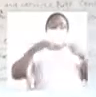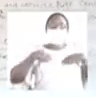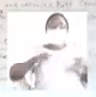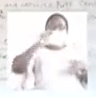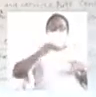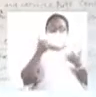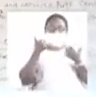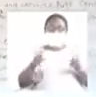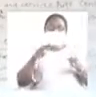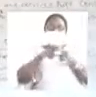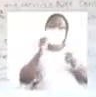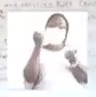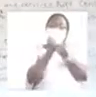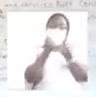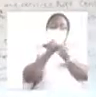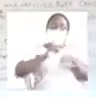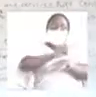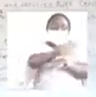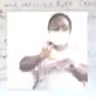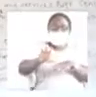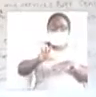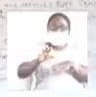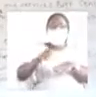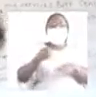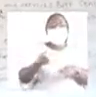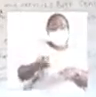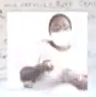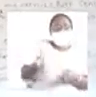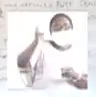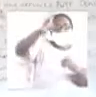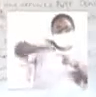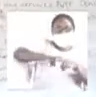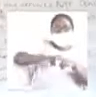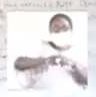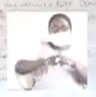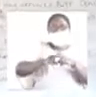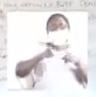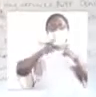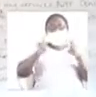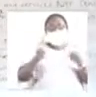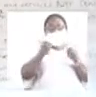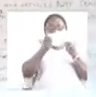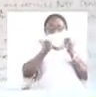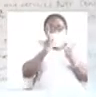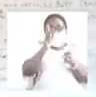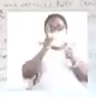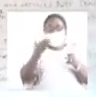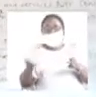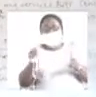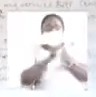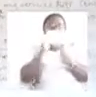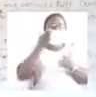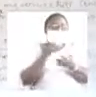now to fight the present pandemic in the whole world, goes up, very few quantity will be demanded